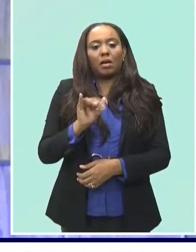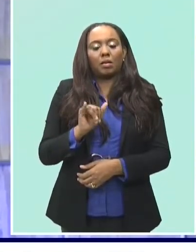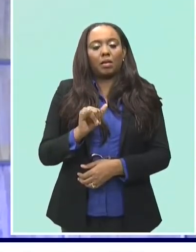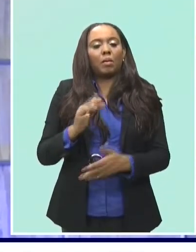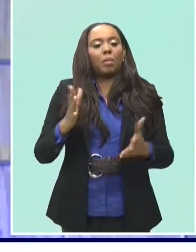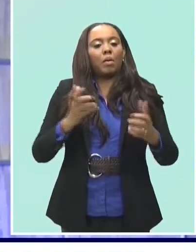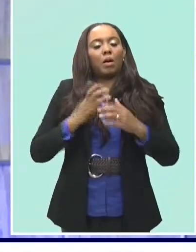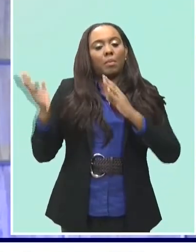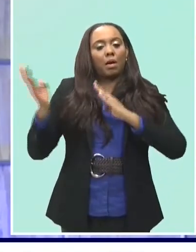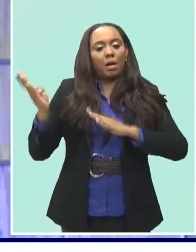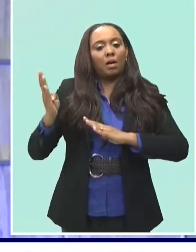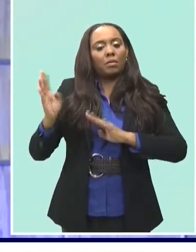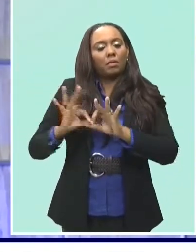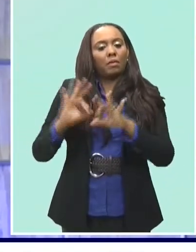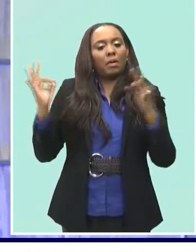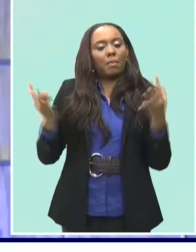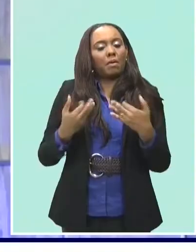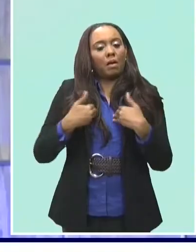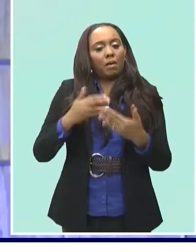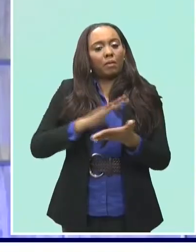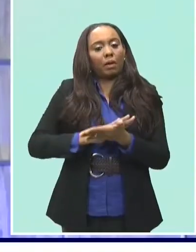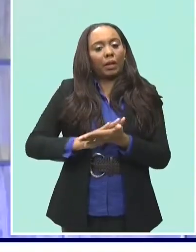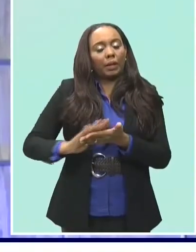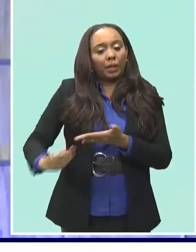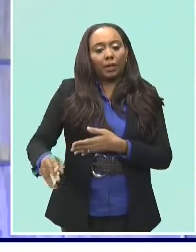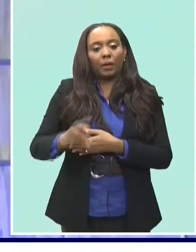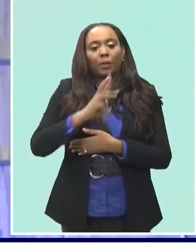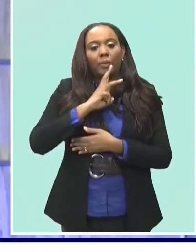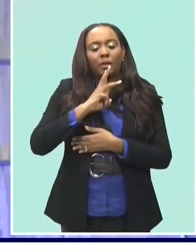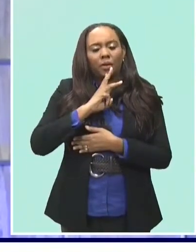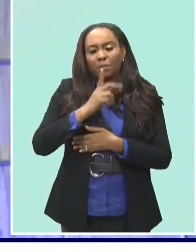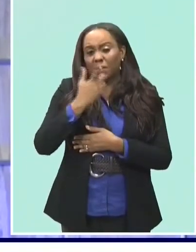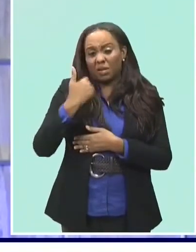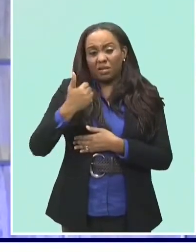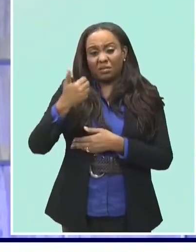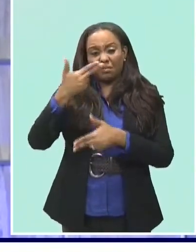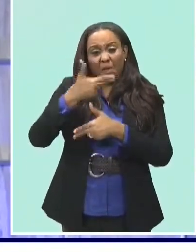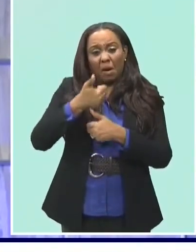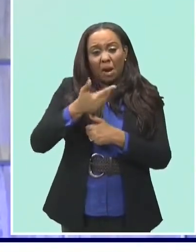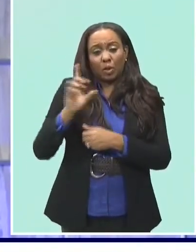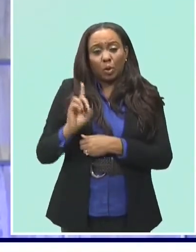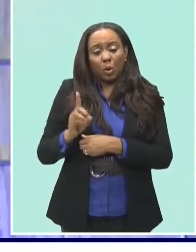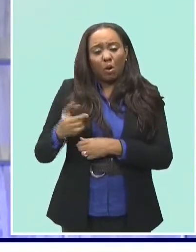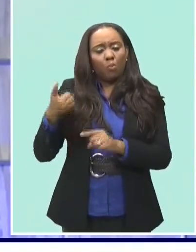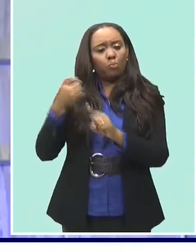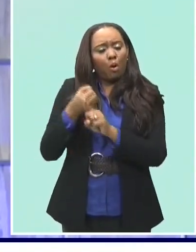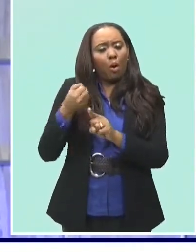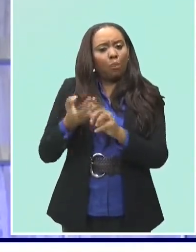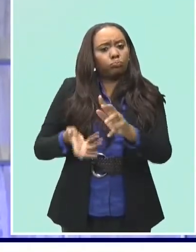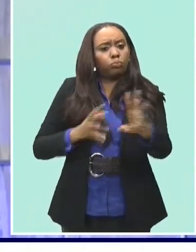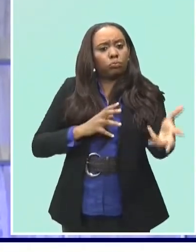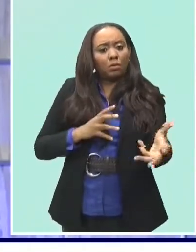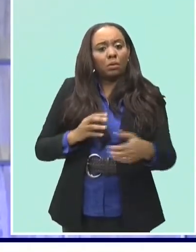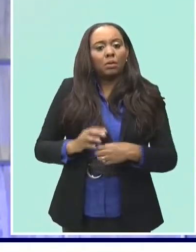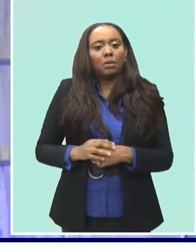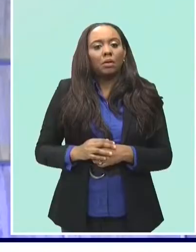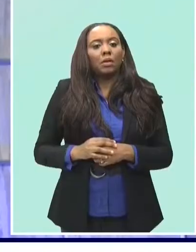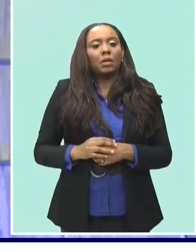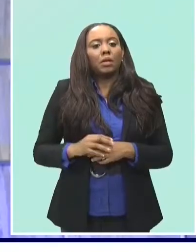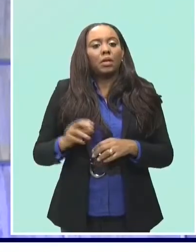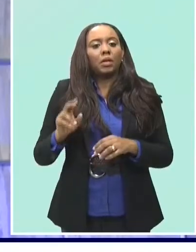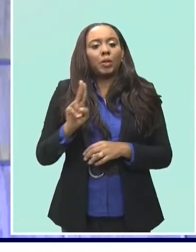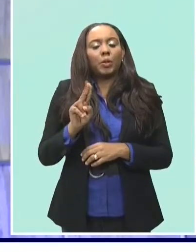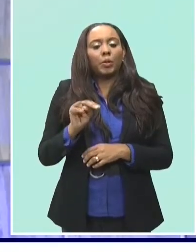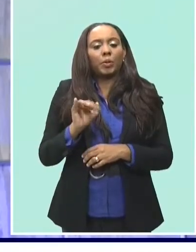clean water for Bahamian families affected by the passage of Hurricane Dorian. The United Caribbean Trust is donating dozens of